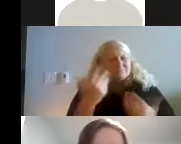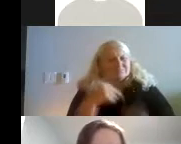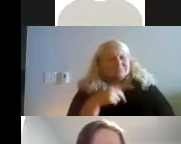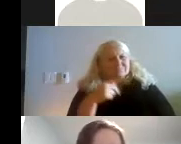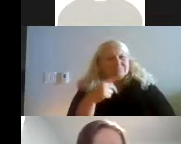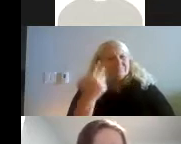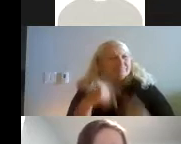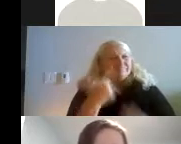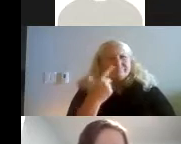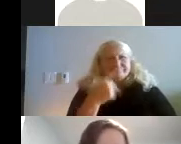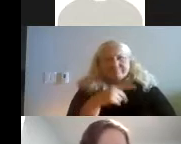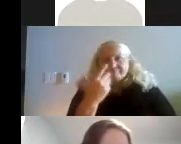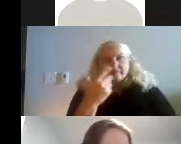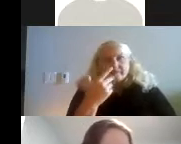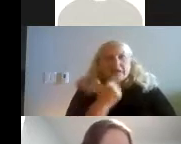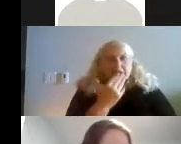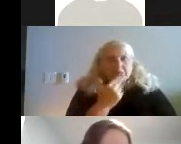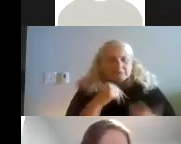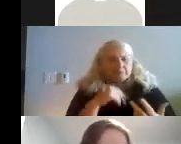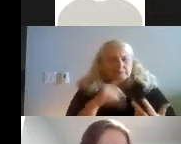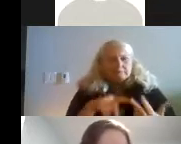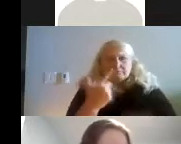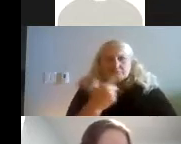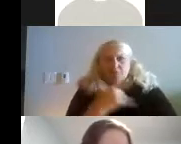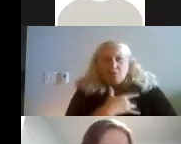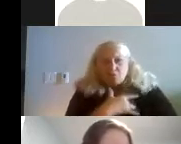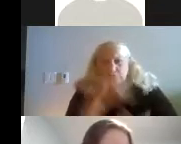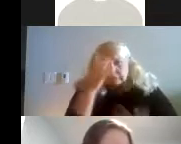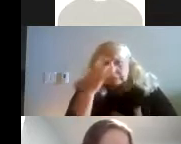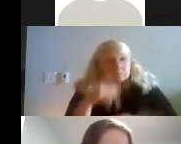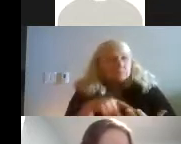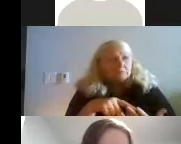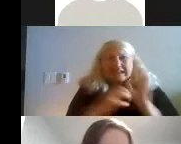cancer, and that list goes on. Brittany, do you mind hitting the next slide?